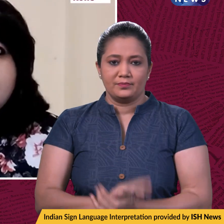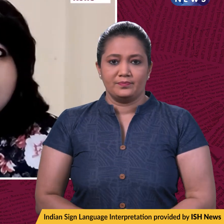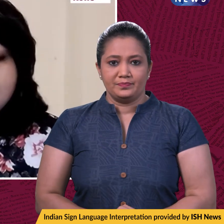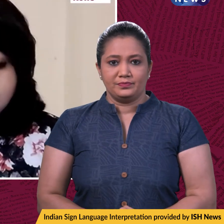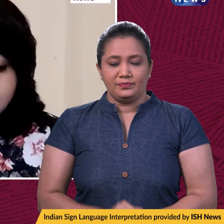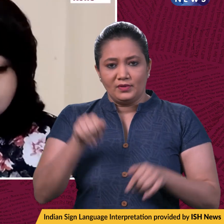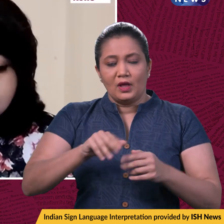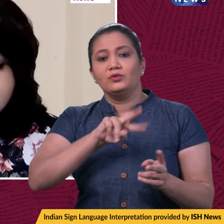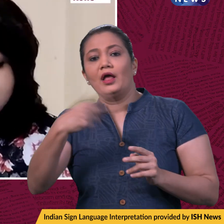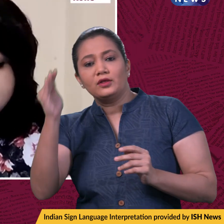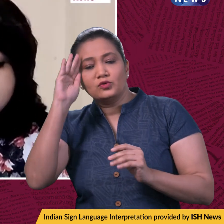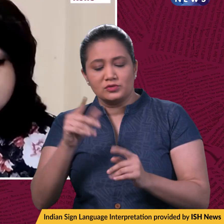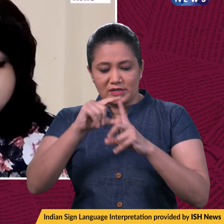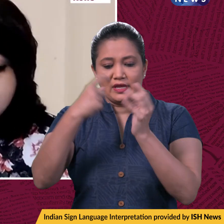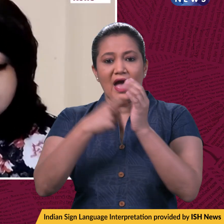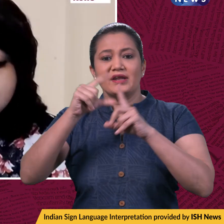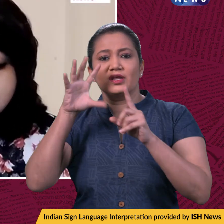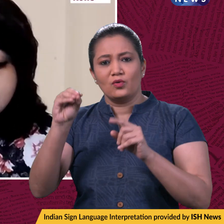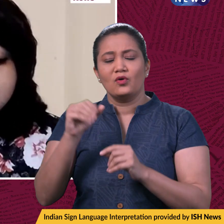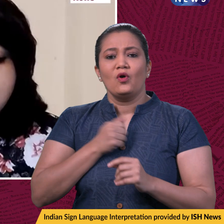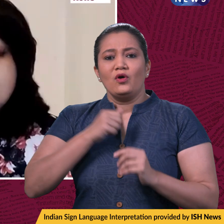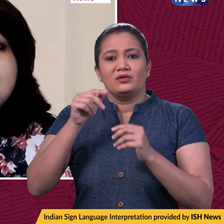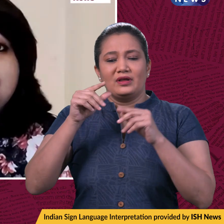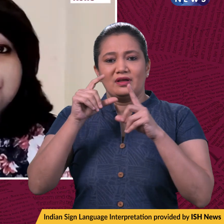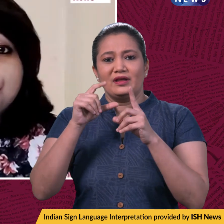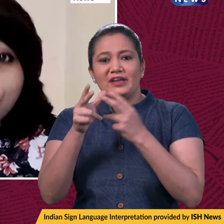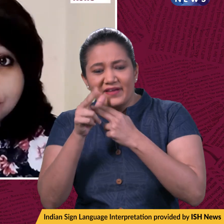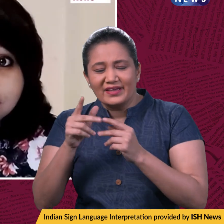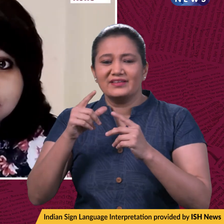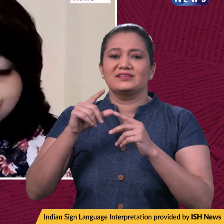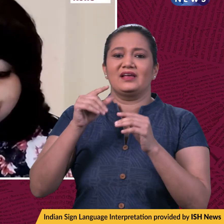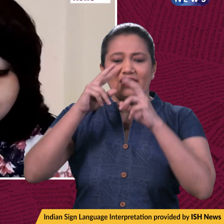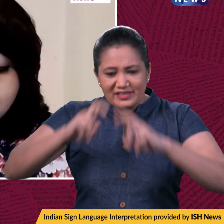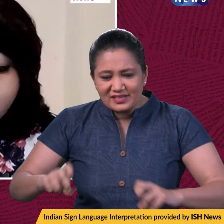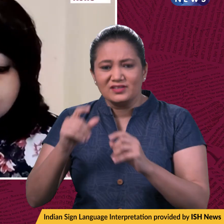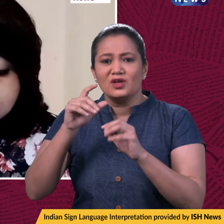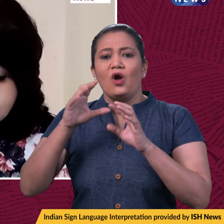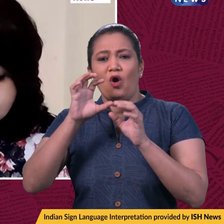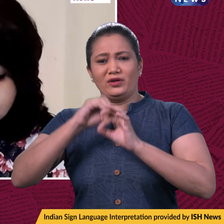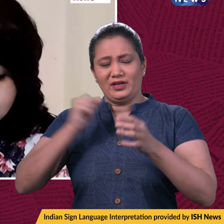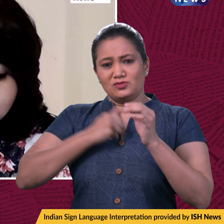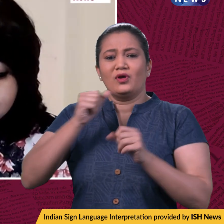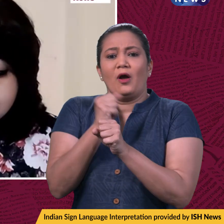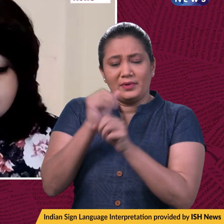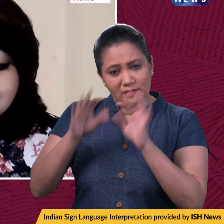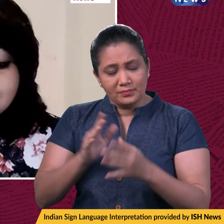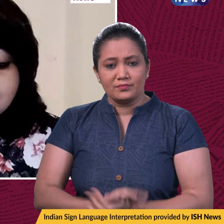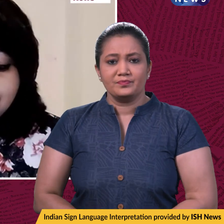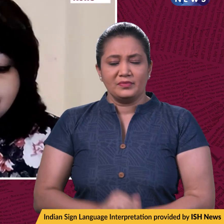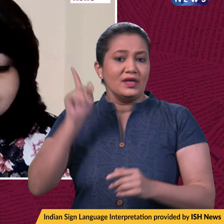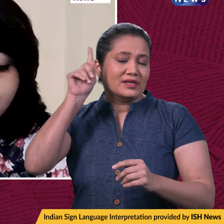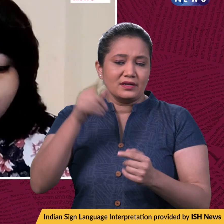Moving on now, the DRDO, which is the Defense Research and Development Organization, on Saturday announced